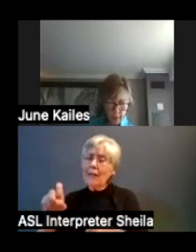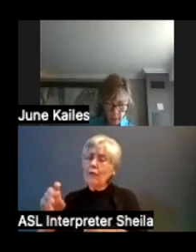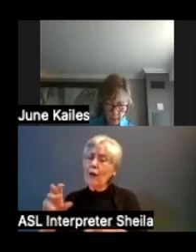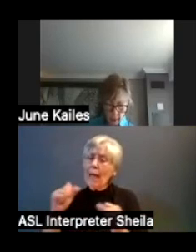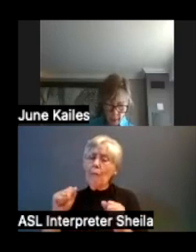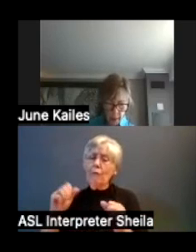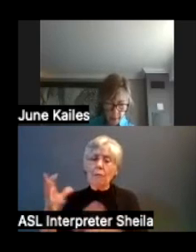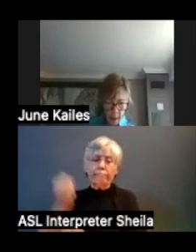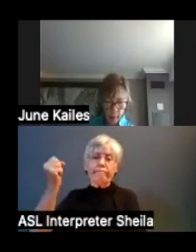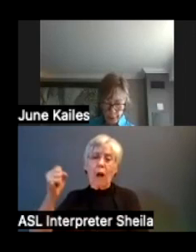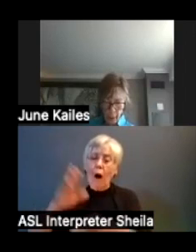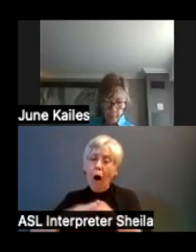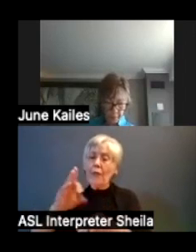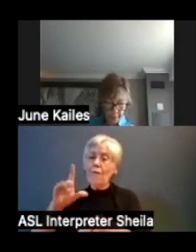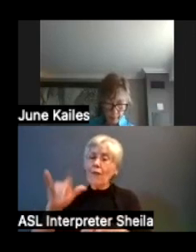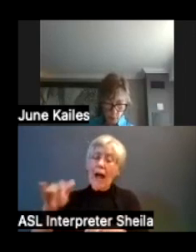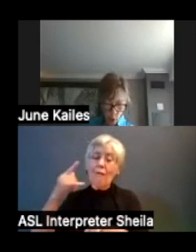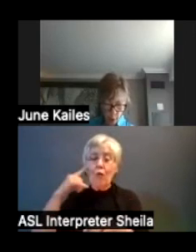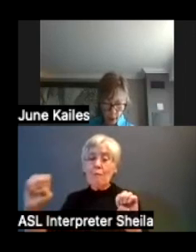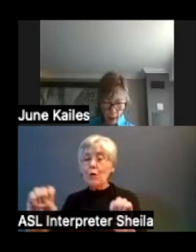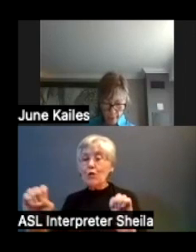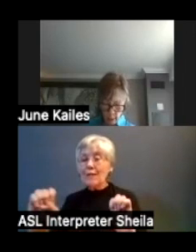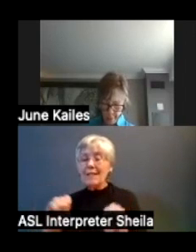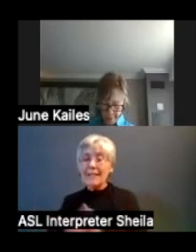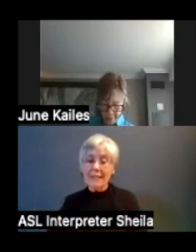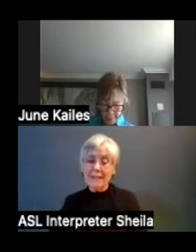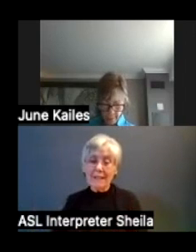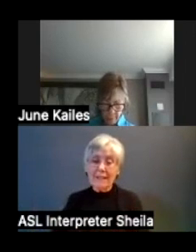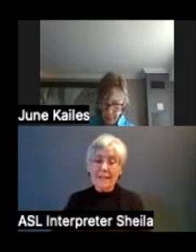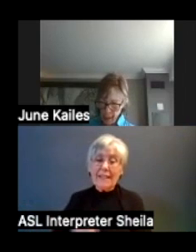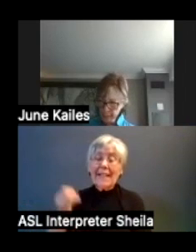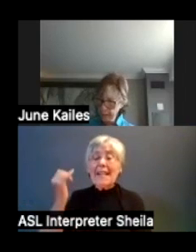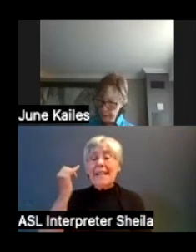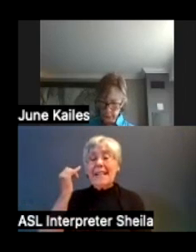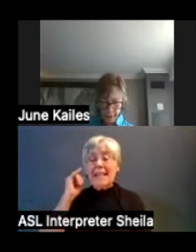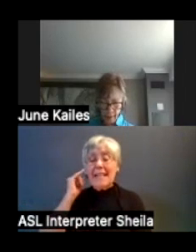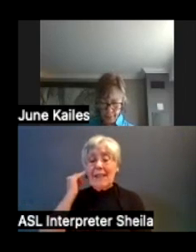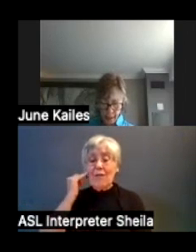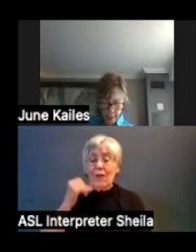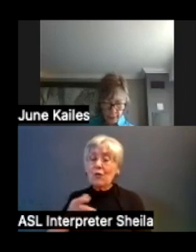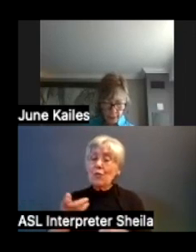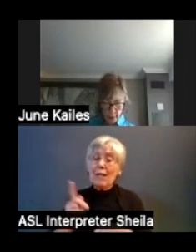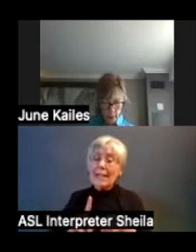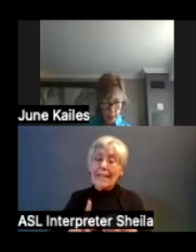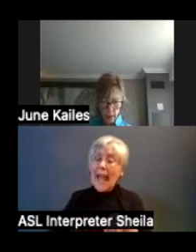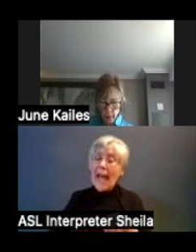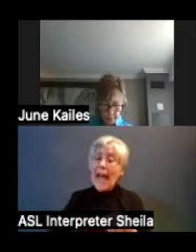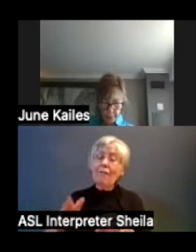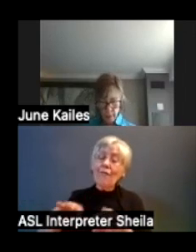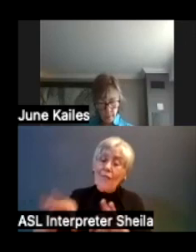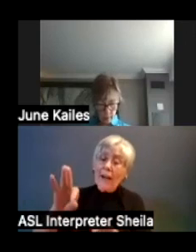when power's out, for example, a long time and you can't access your contact list, or